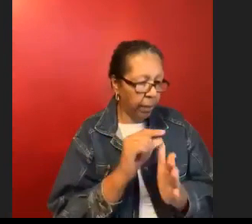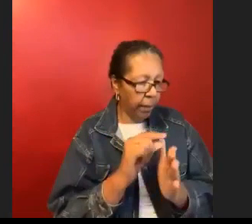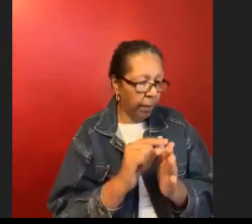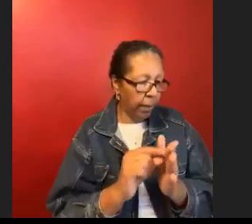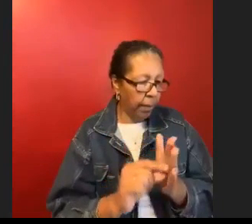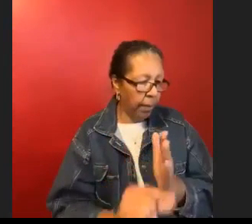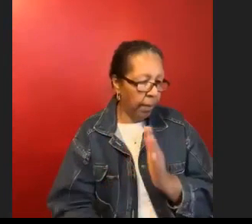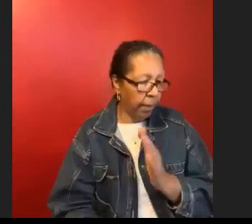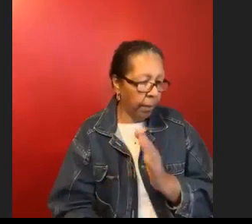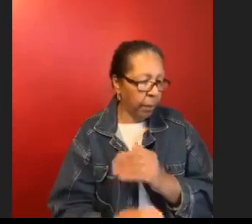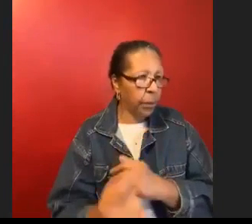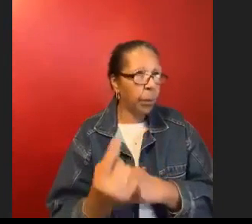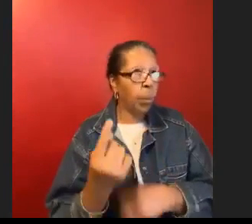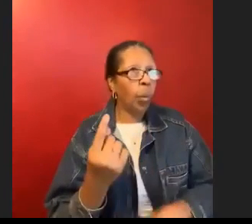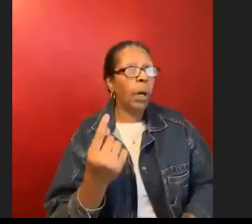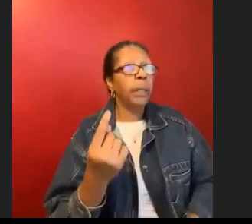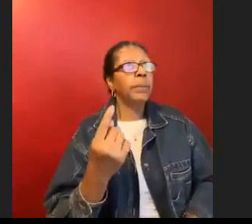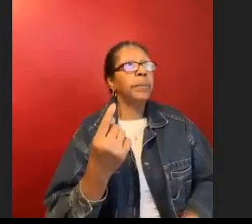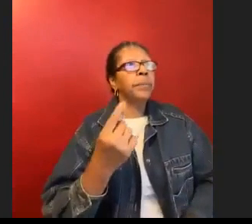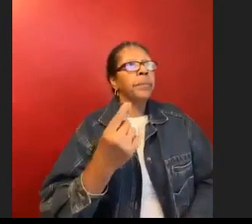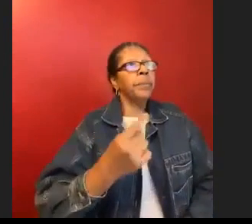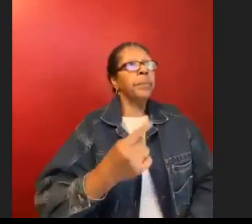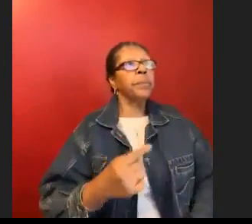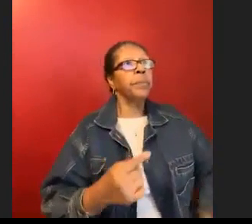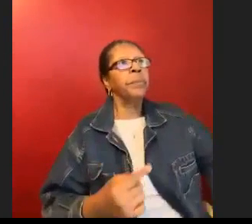upon my heart, the first verse.